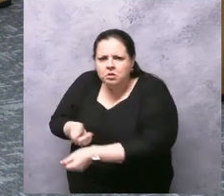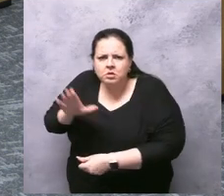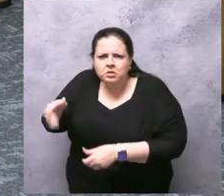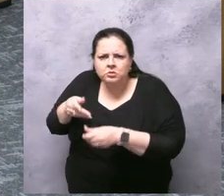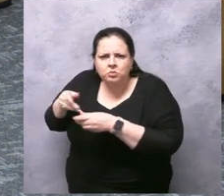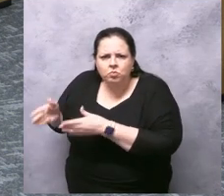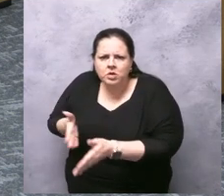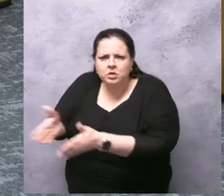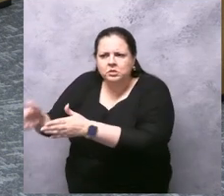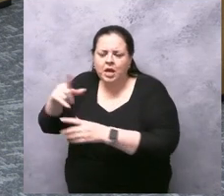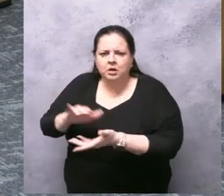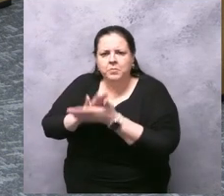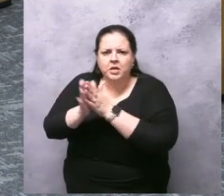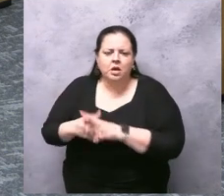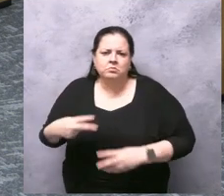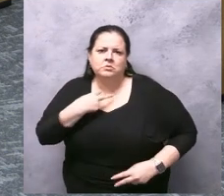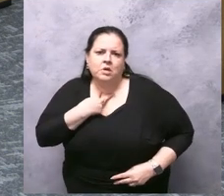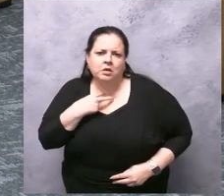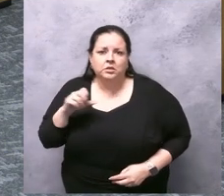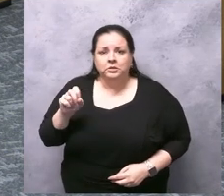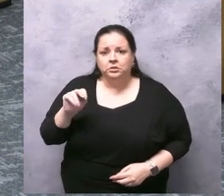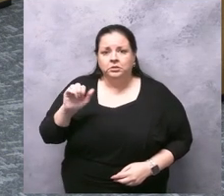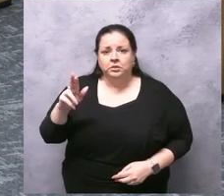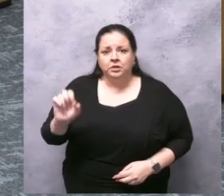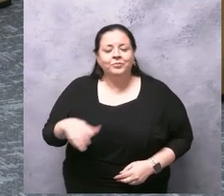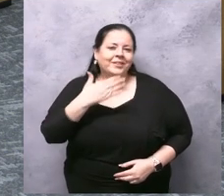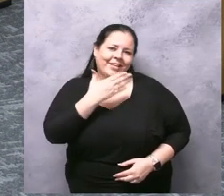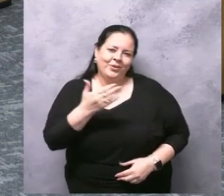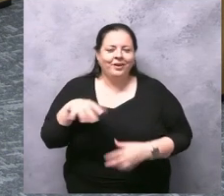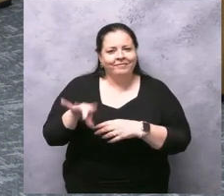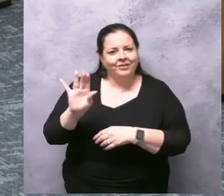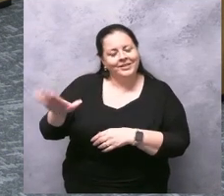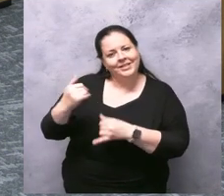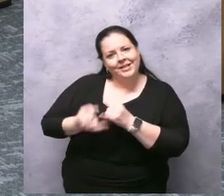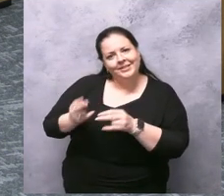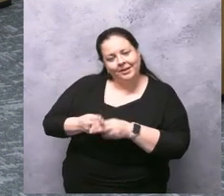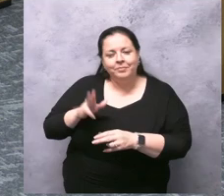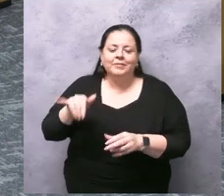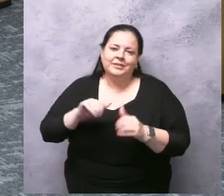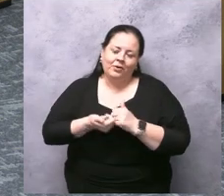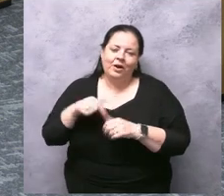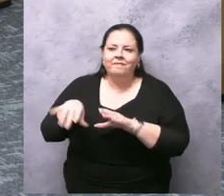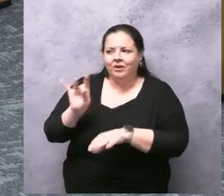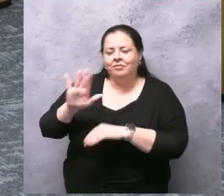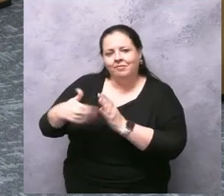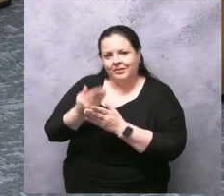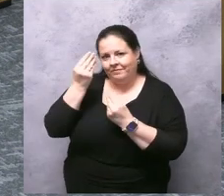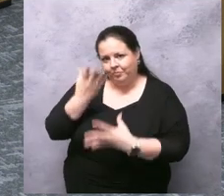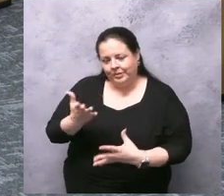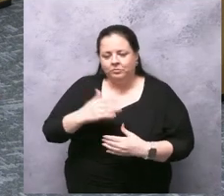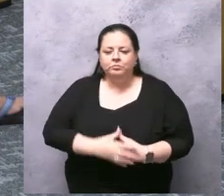yourself in a snare. Thank you. And I just found out his last name, so that's why I found out all this information.